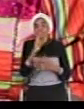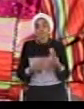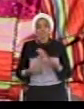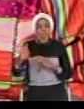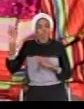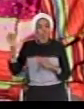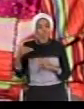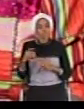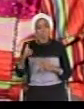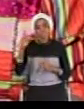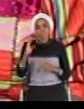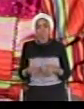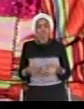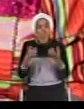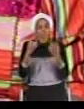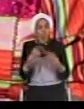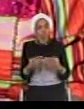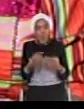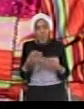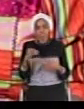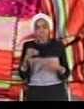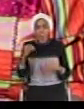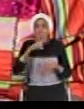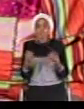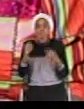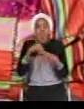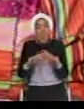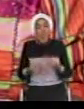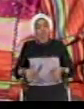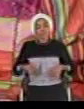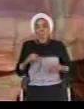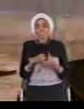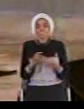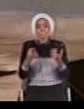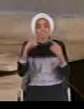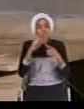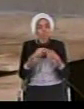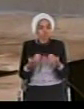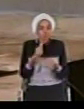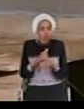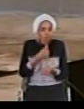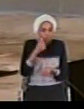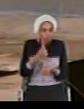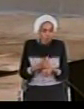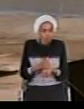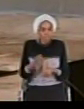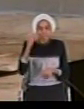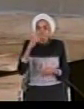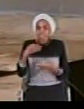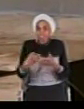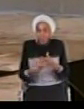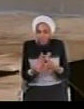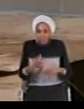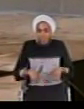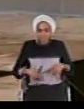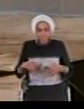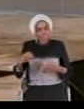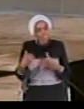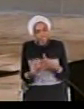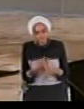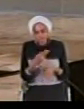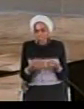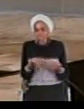God comes, and why it comes into our lives. It comes to confirm a new life, a new